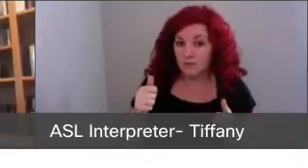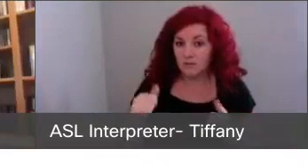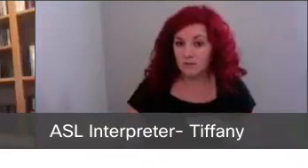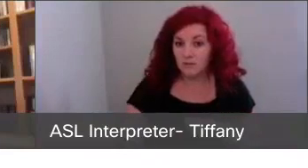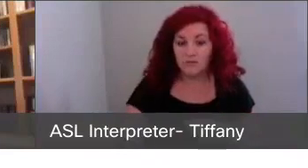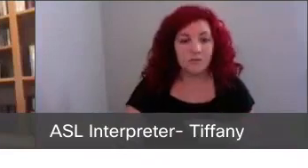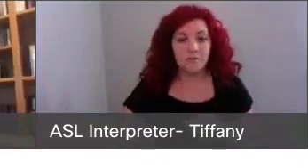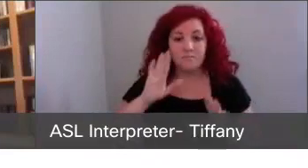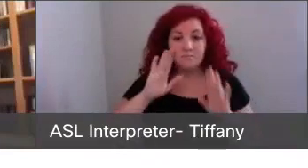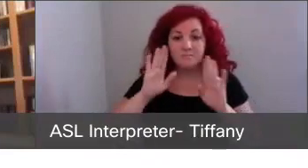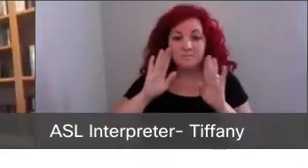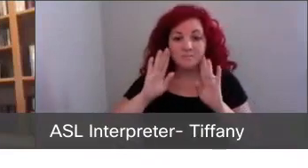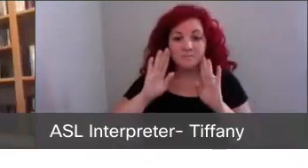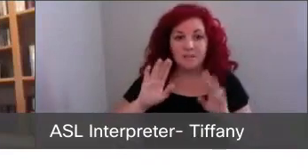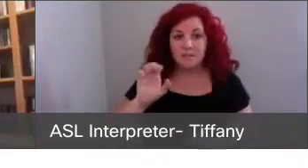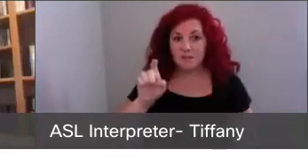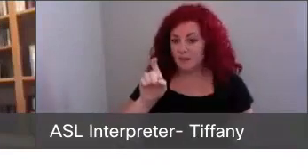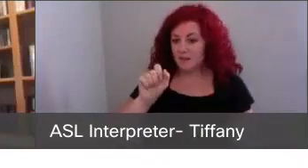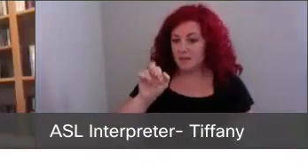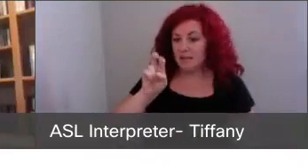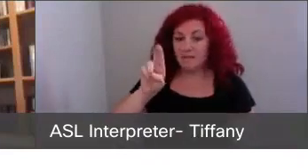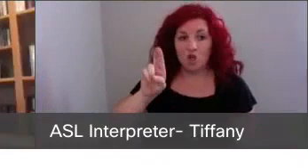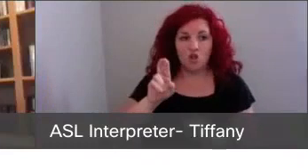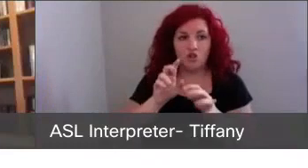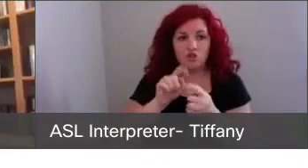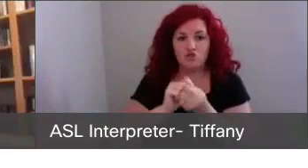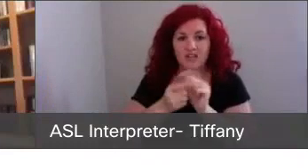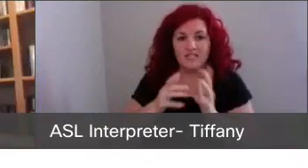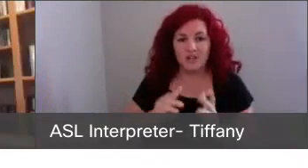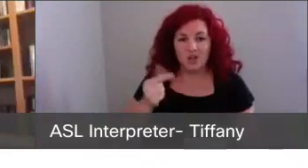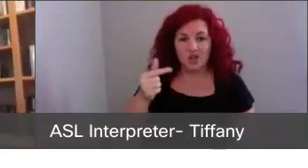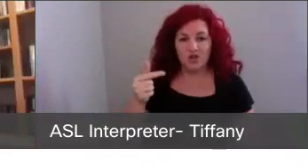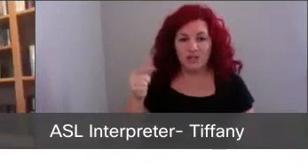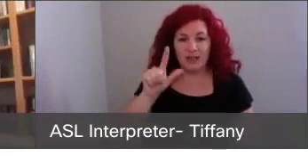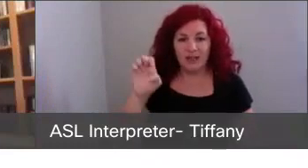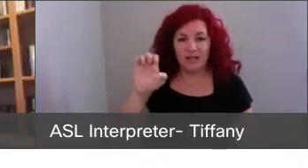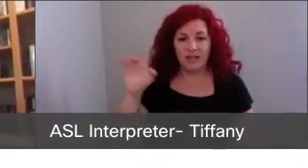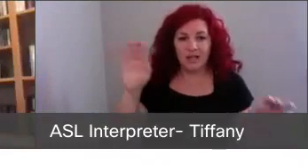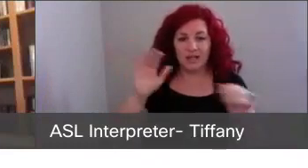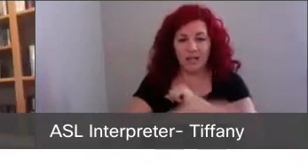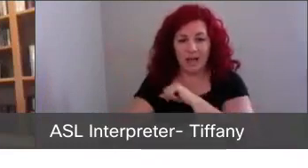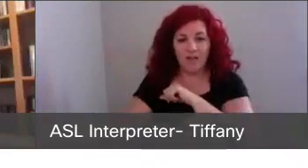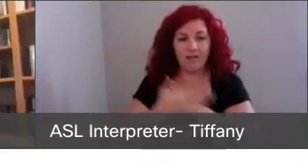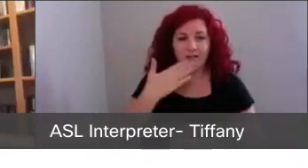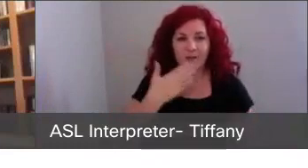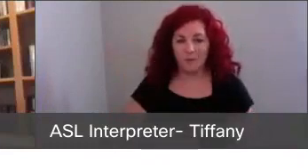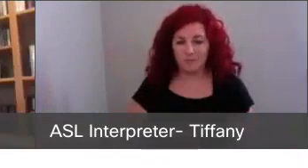can. Go ahead. Howdy. My name is Xavier Sturdivant. I'm the translator out here in Greene County. Thank you.